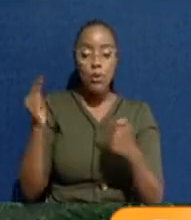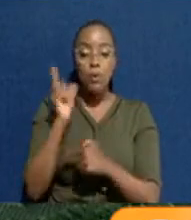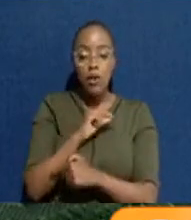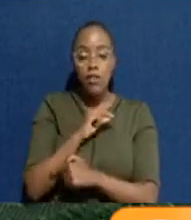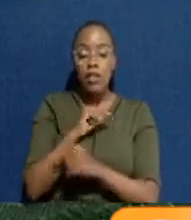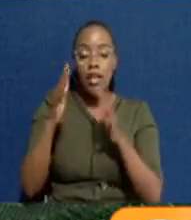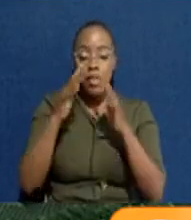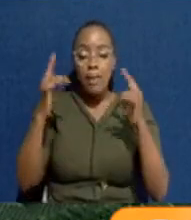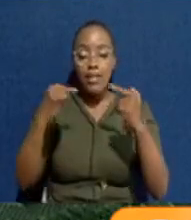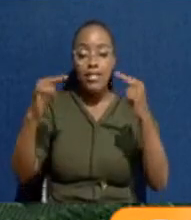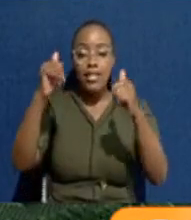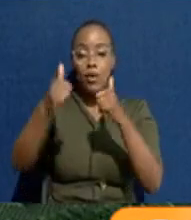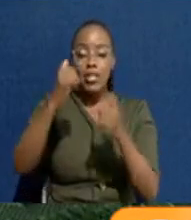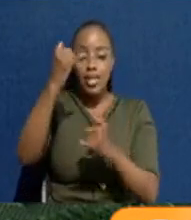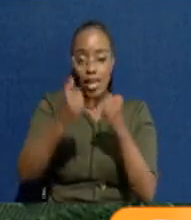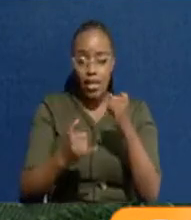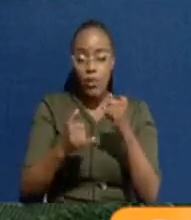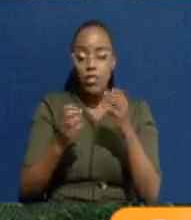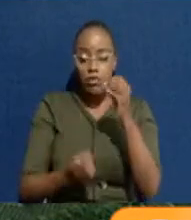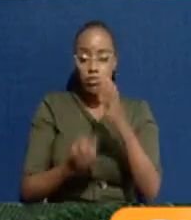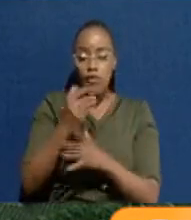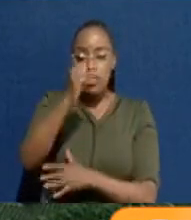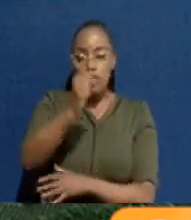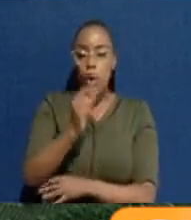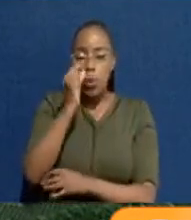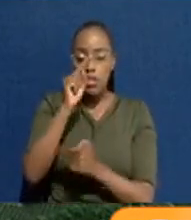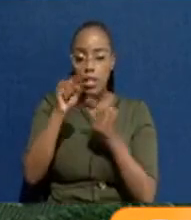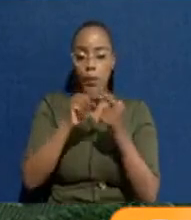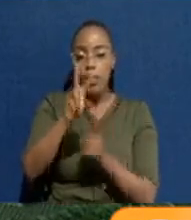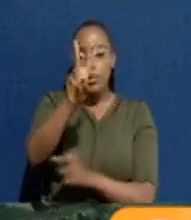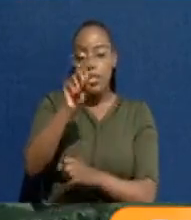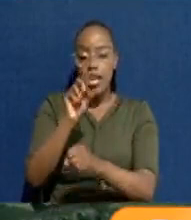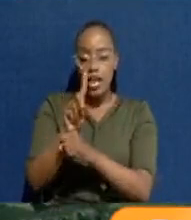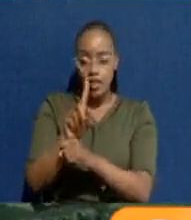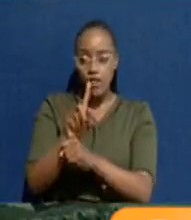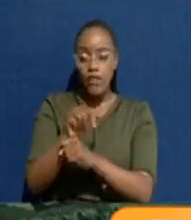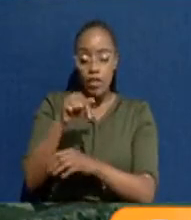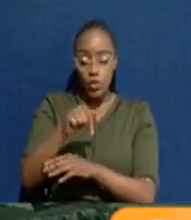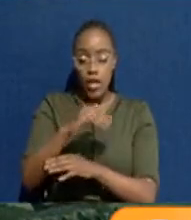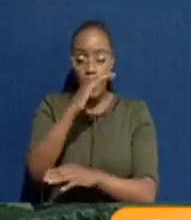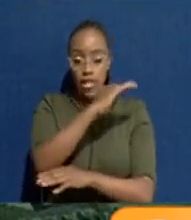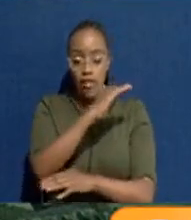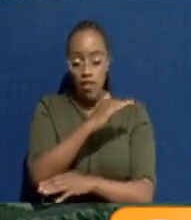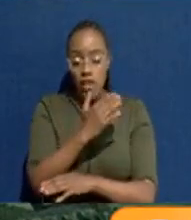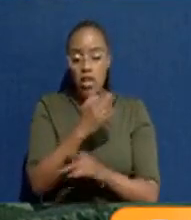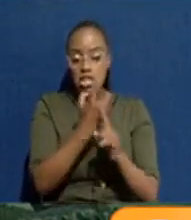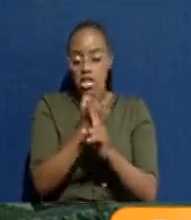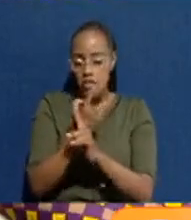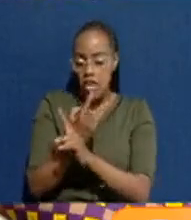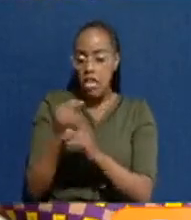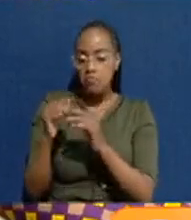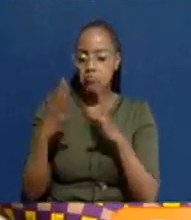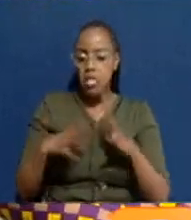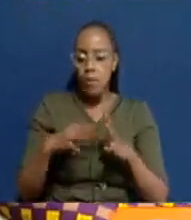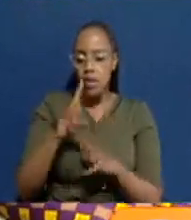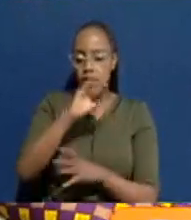a major breakthrough that ended with the birth of South Sudan in 2011. Late this evening, diplomats in Djibouti were hammering